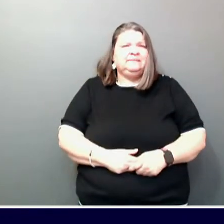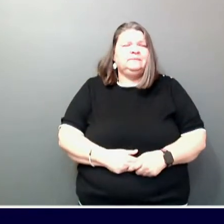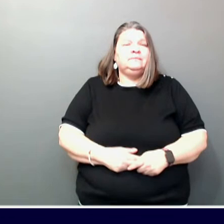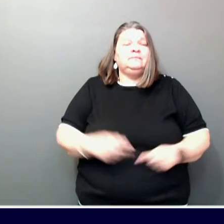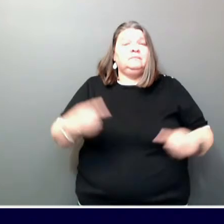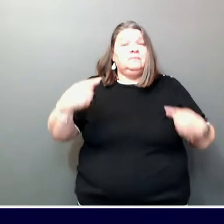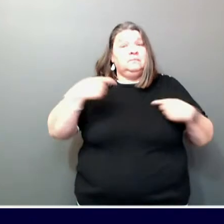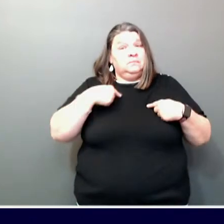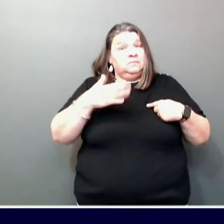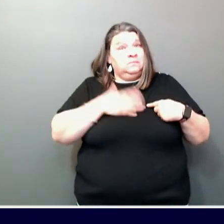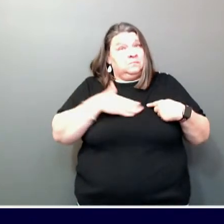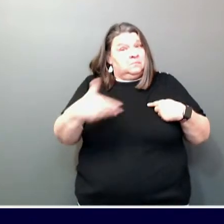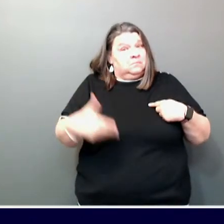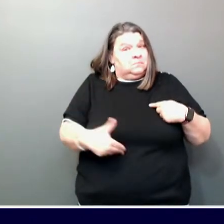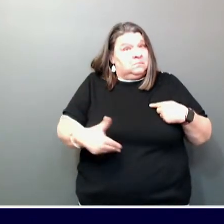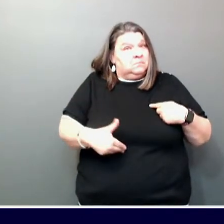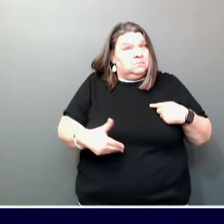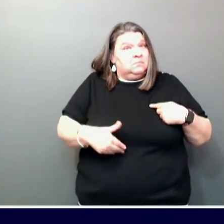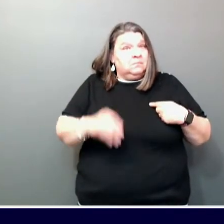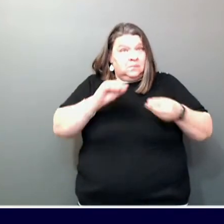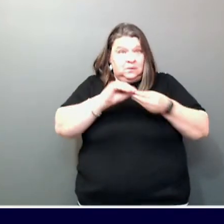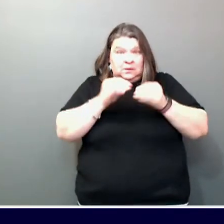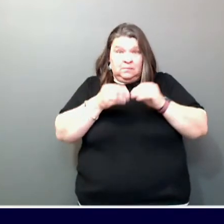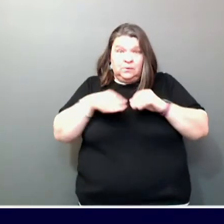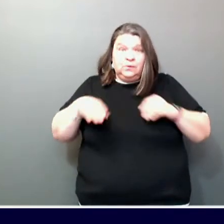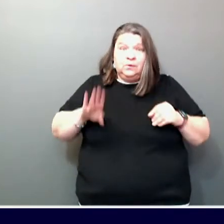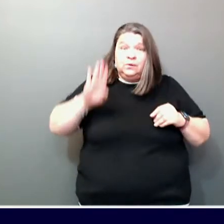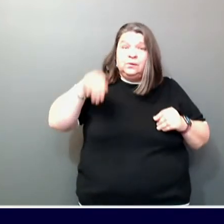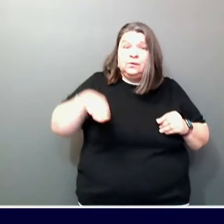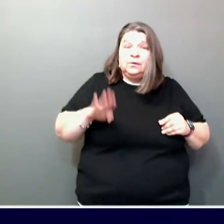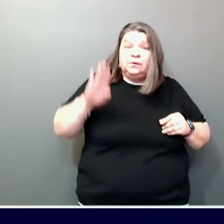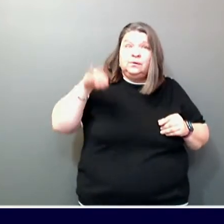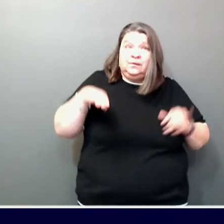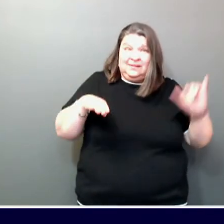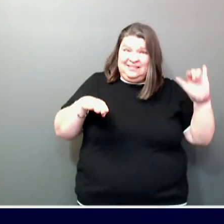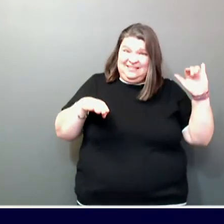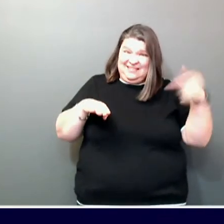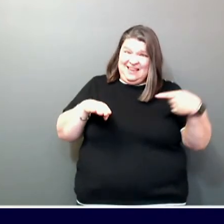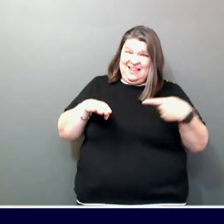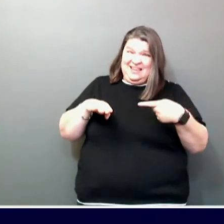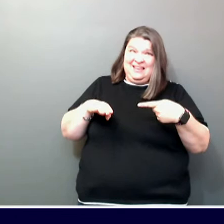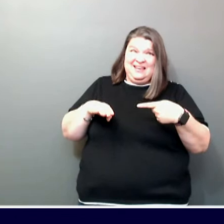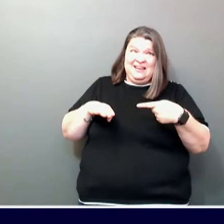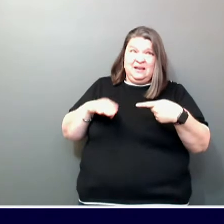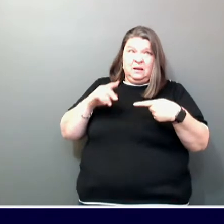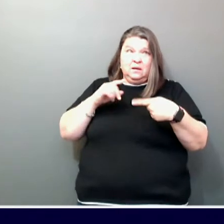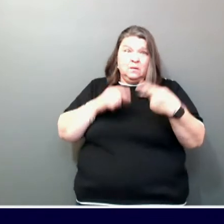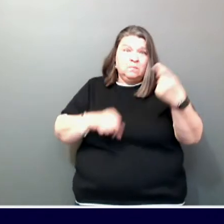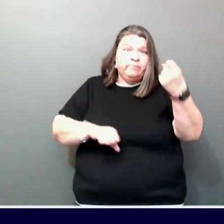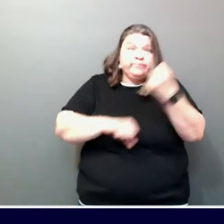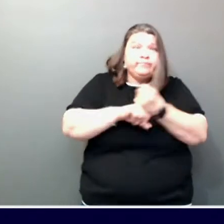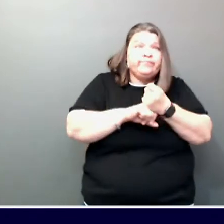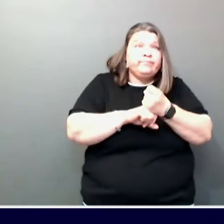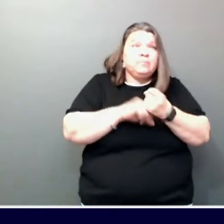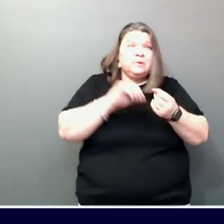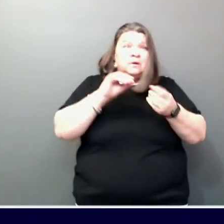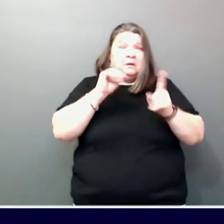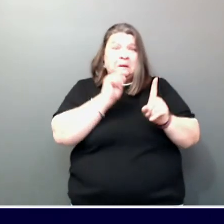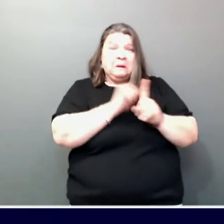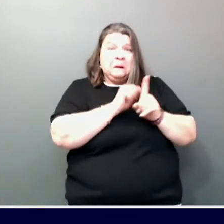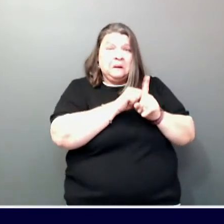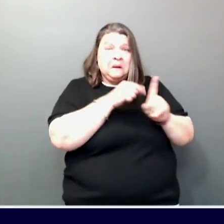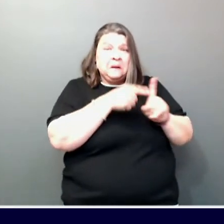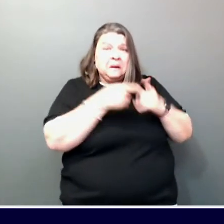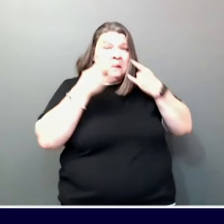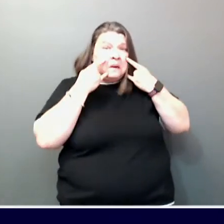pandemic. Generally speaking, you won't find me endorsing a counterfeit product. We want to go with the real